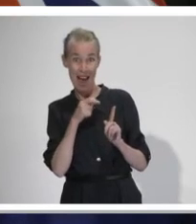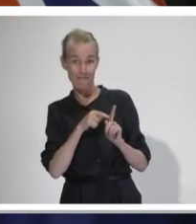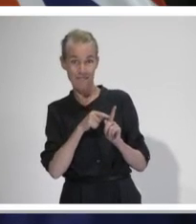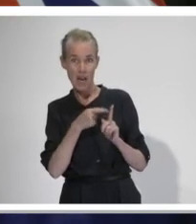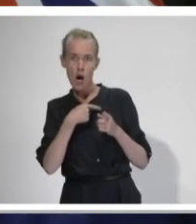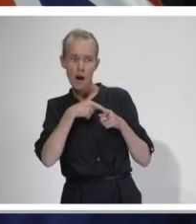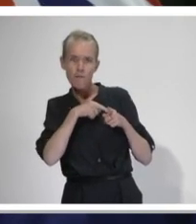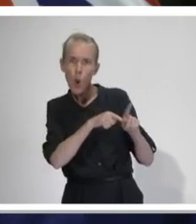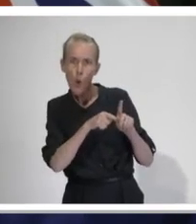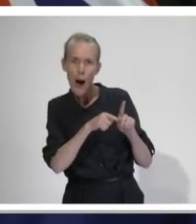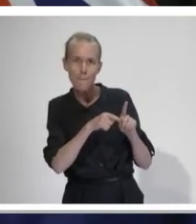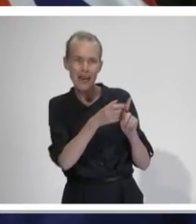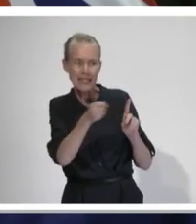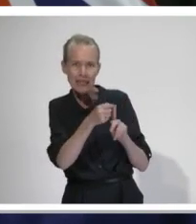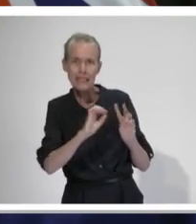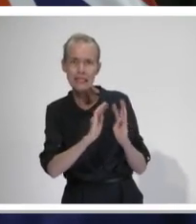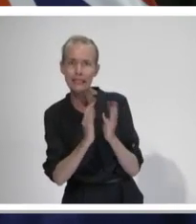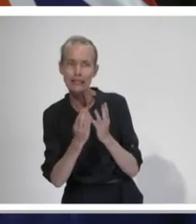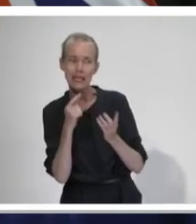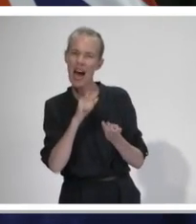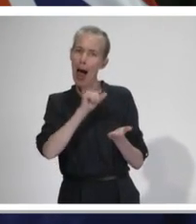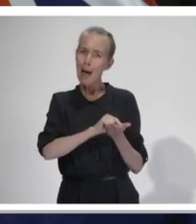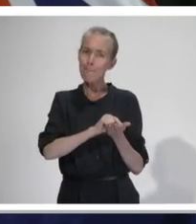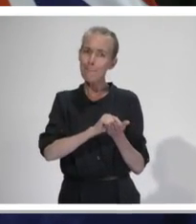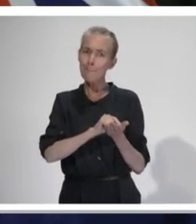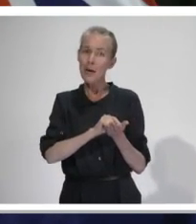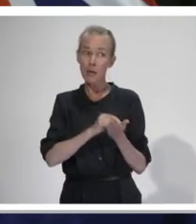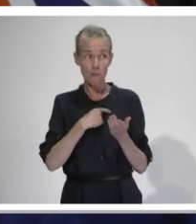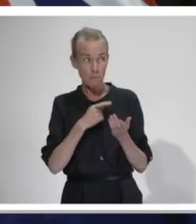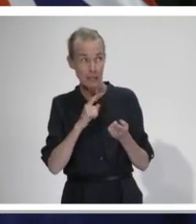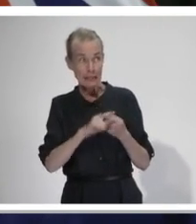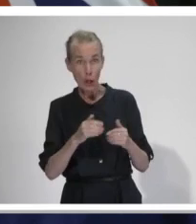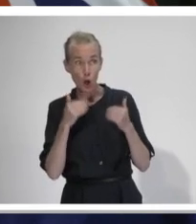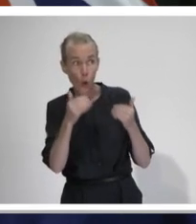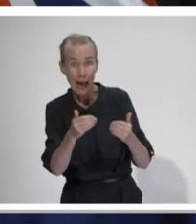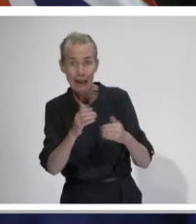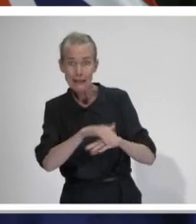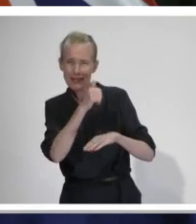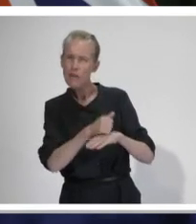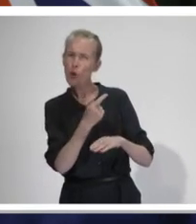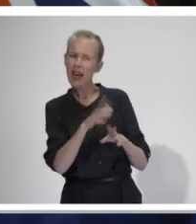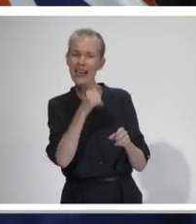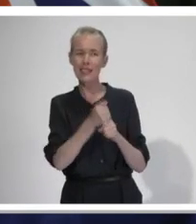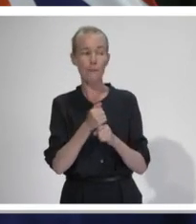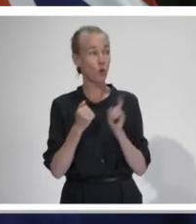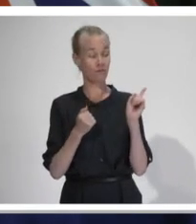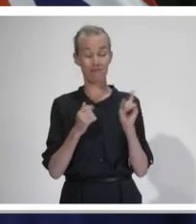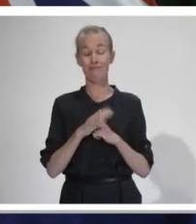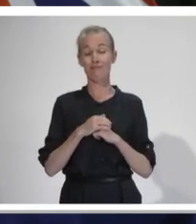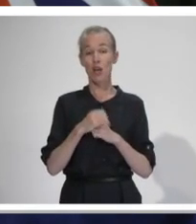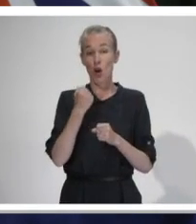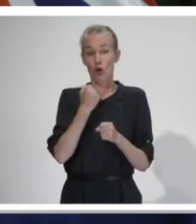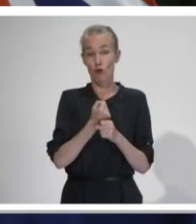The shortcomings around the Singapore app are ones that are being looked at. Obviously, it's an example of that kind of technology, and there are